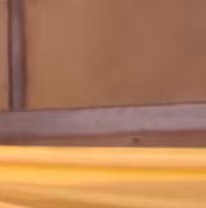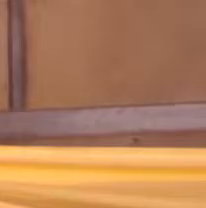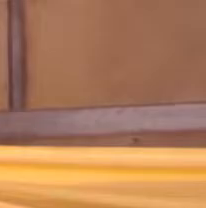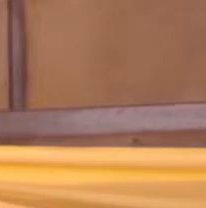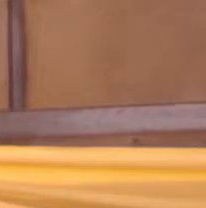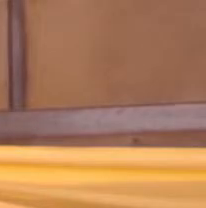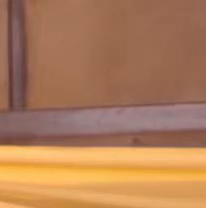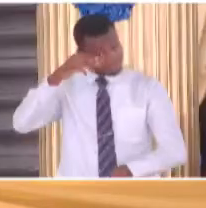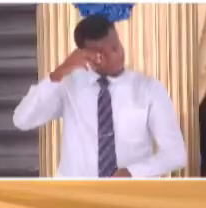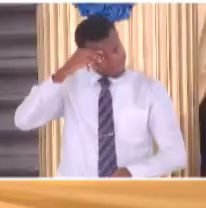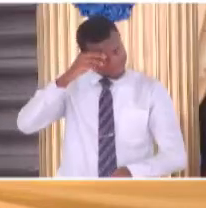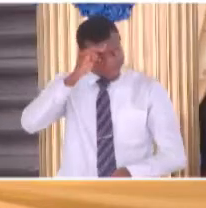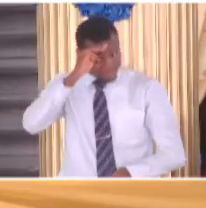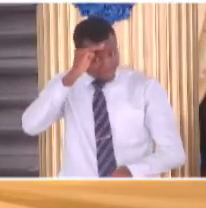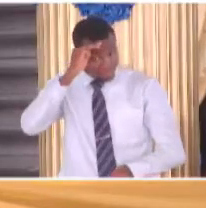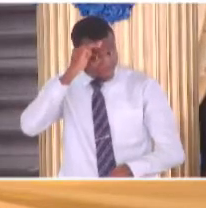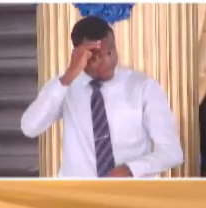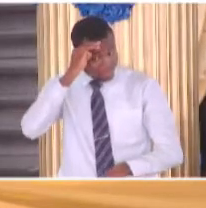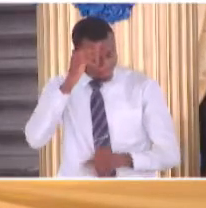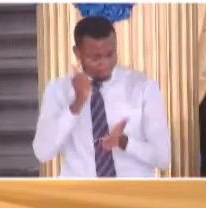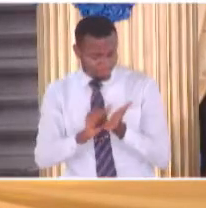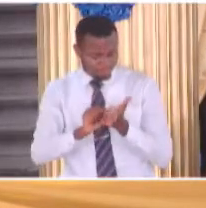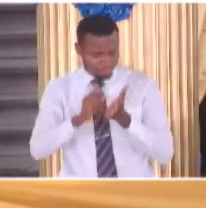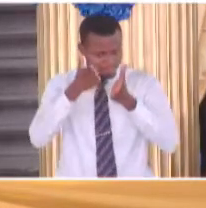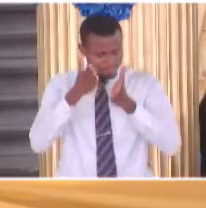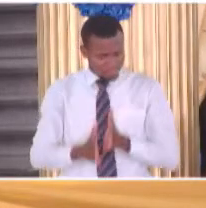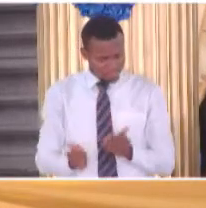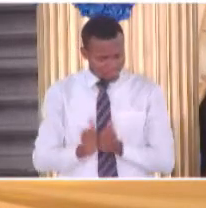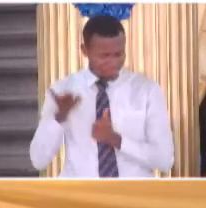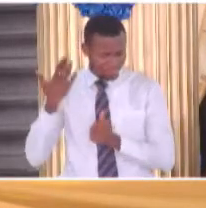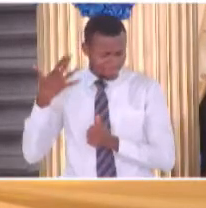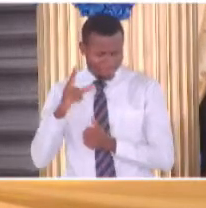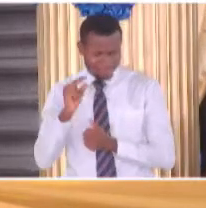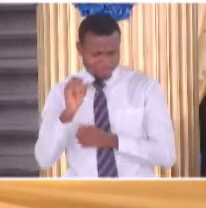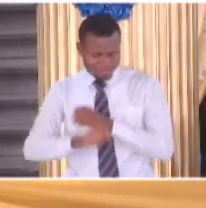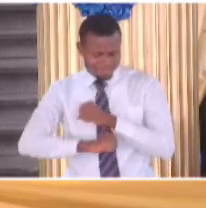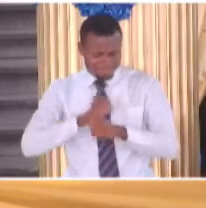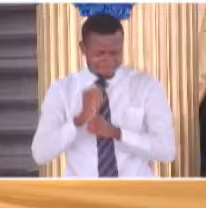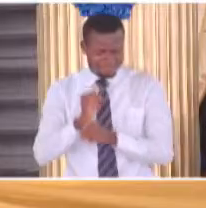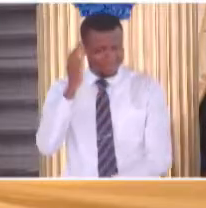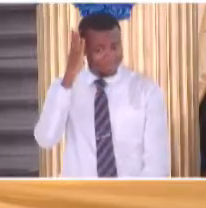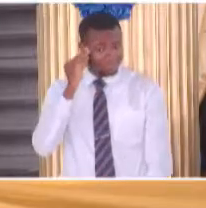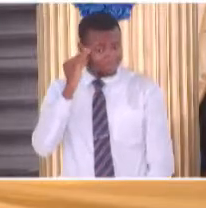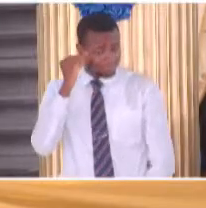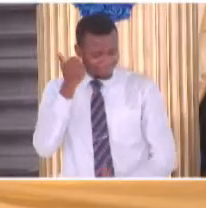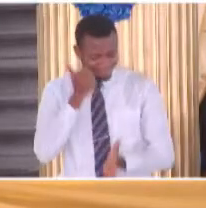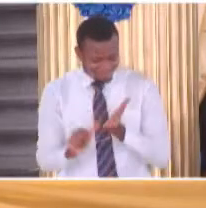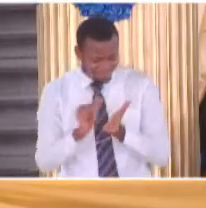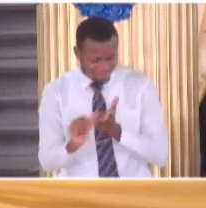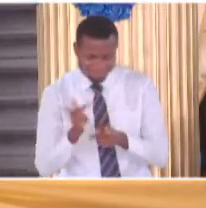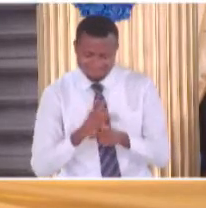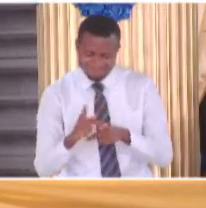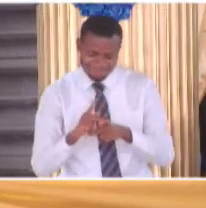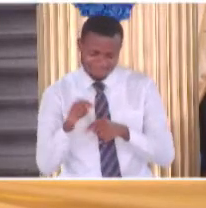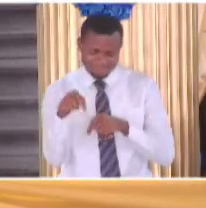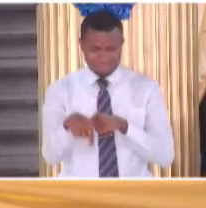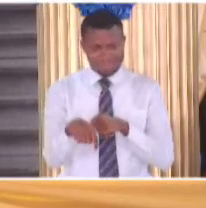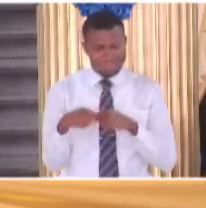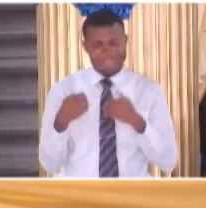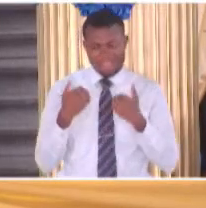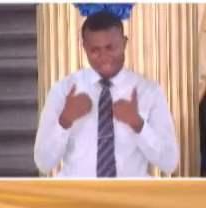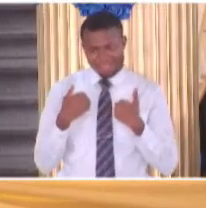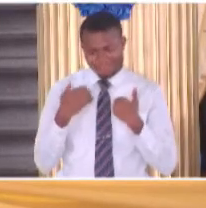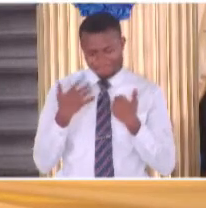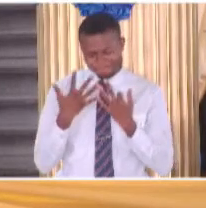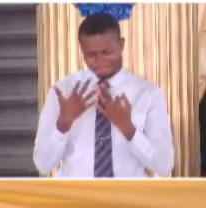He's a chartered tax accountant with over 30 years of experience in accountancy practice. He has